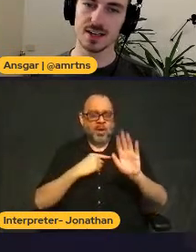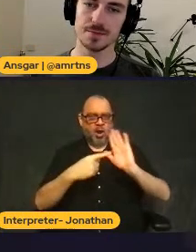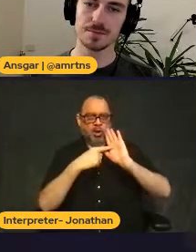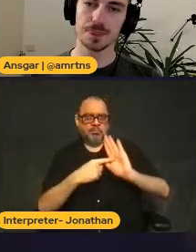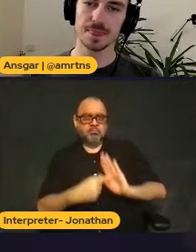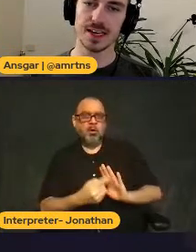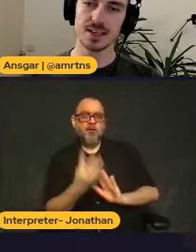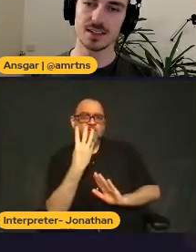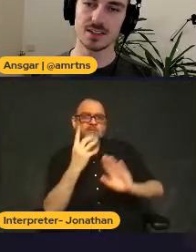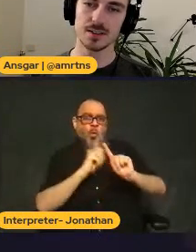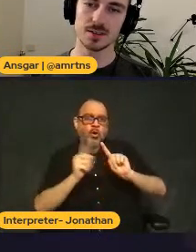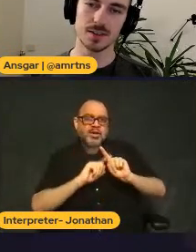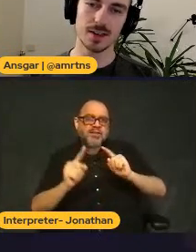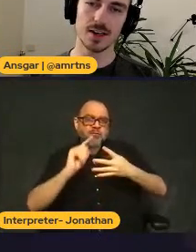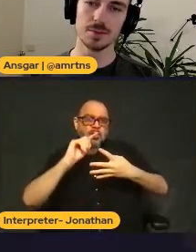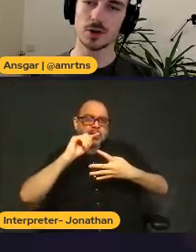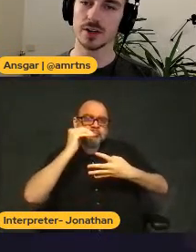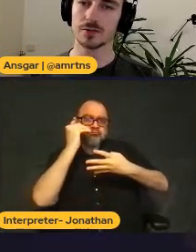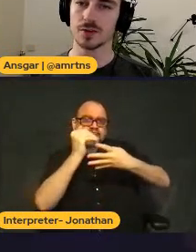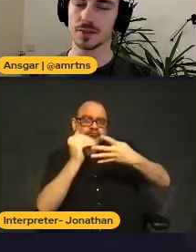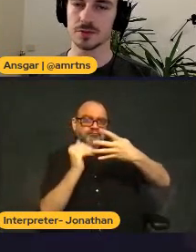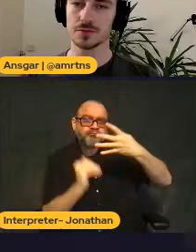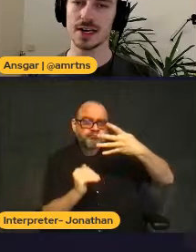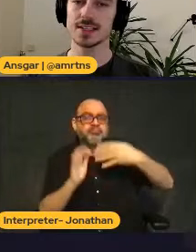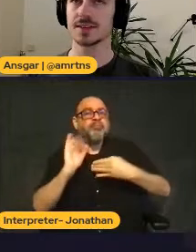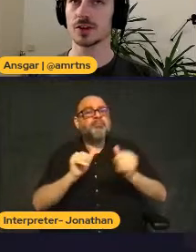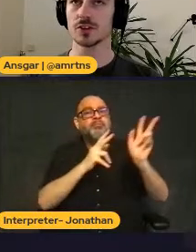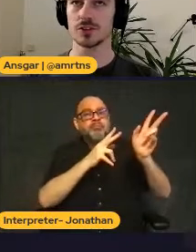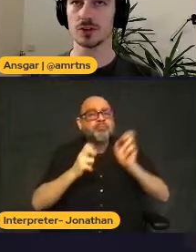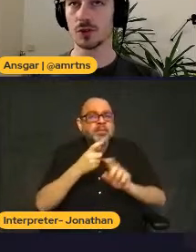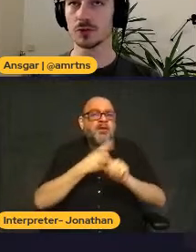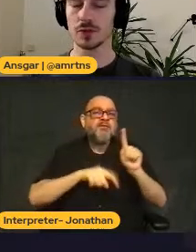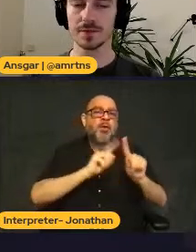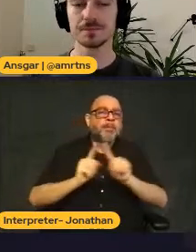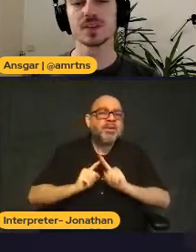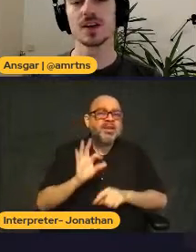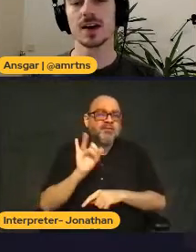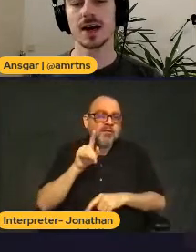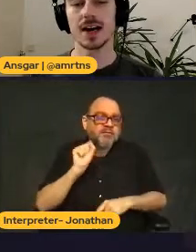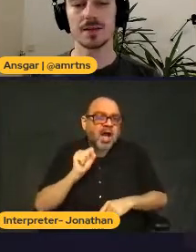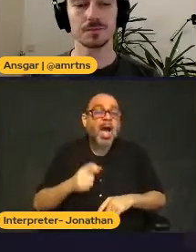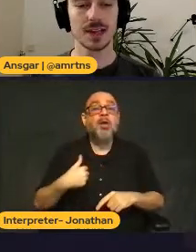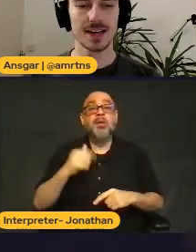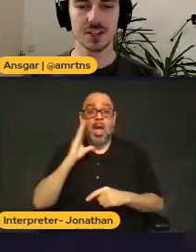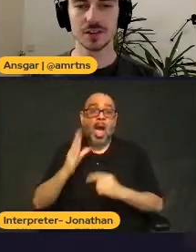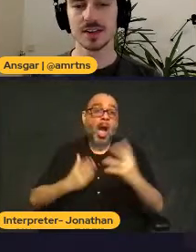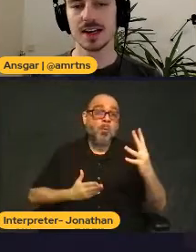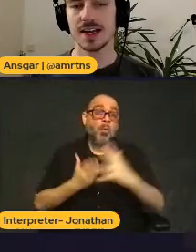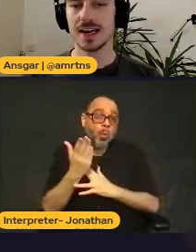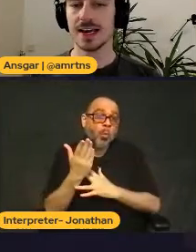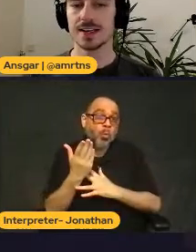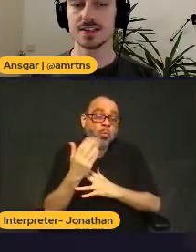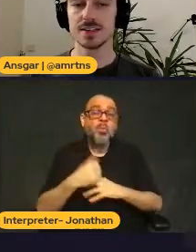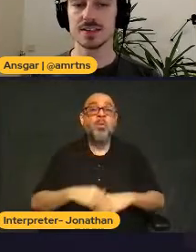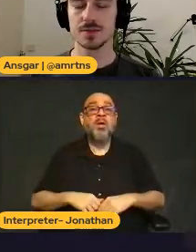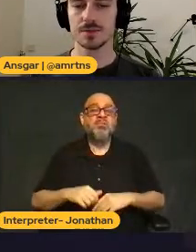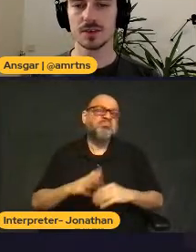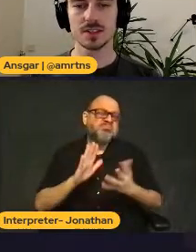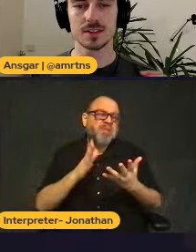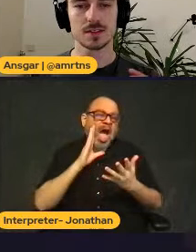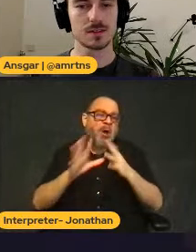stacks. They are imported from different files. I'm going to go through them later.